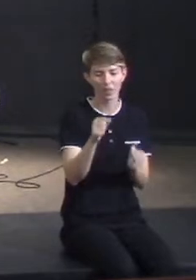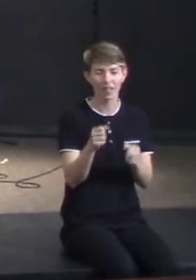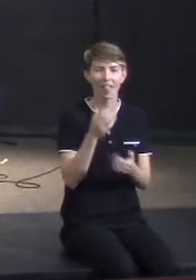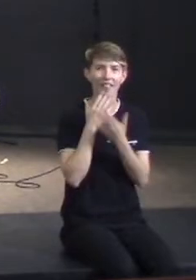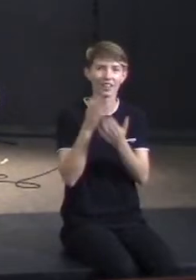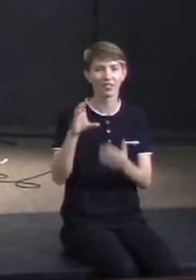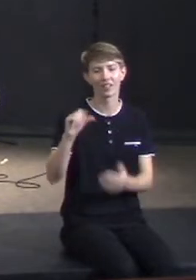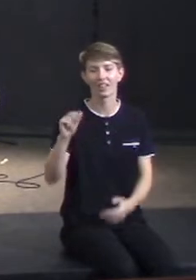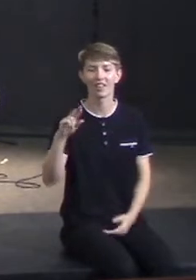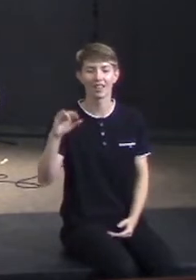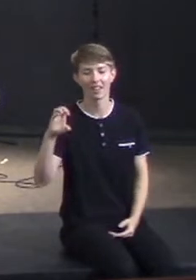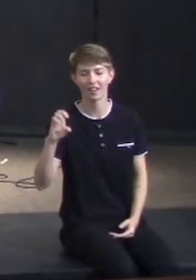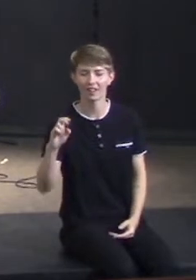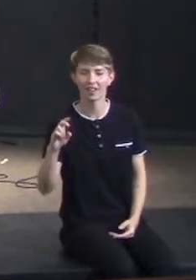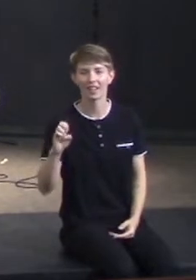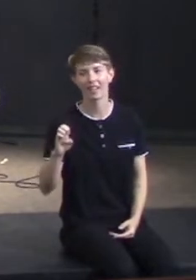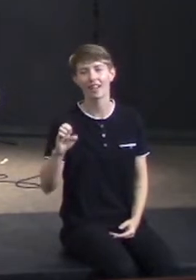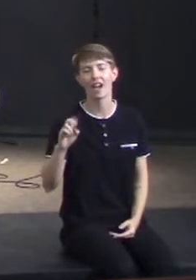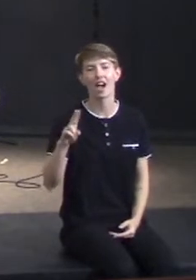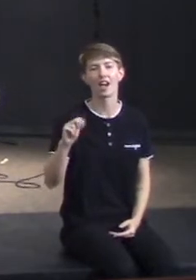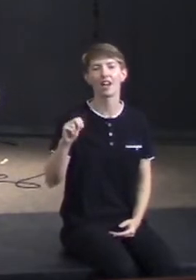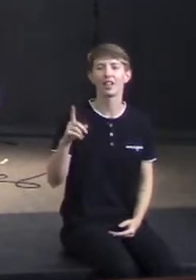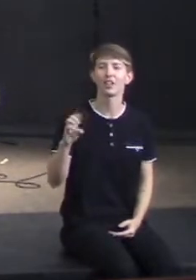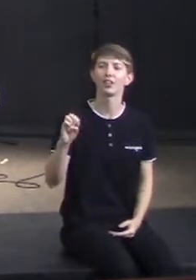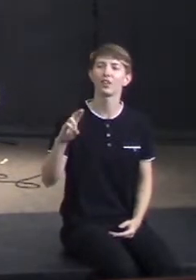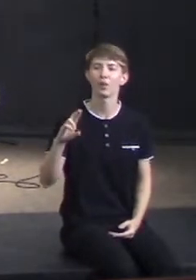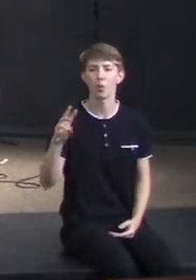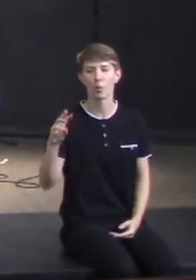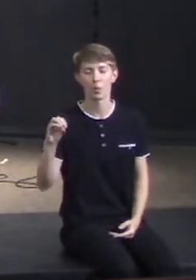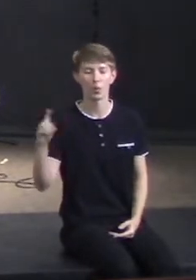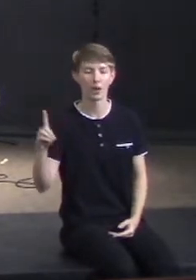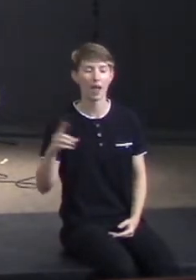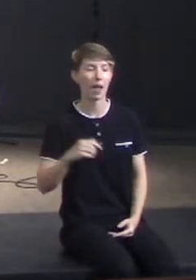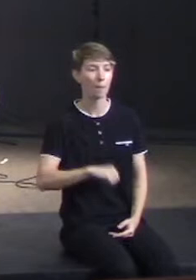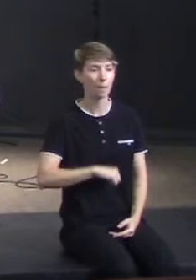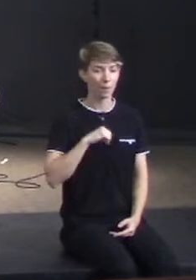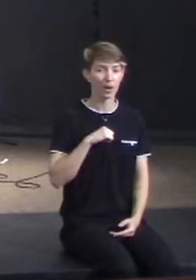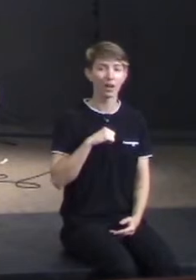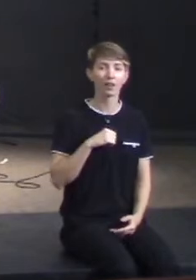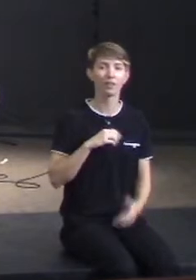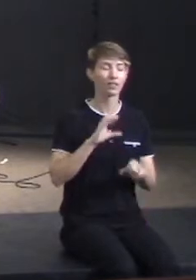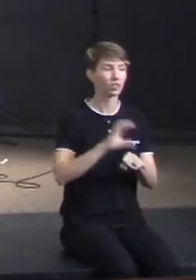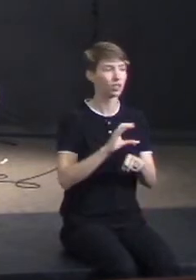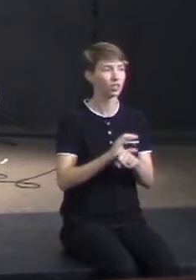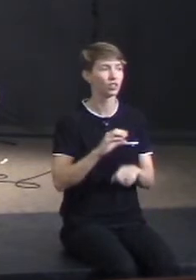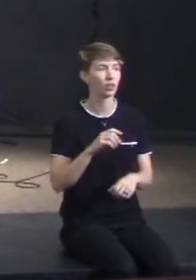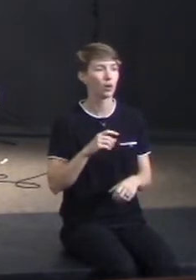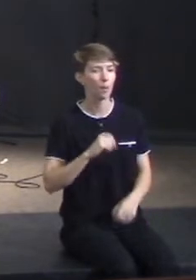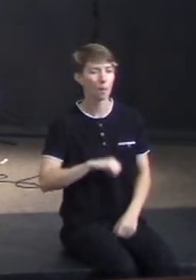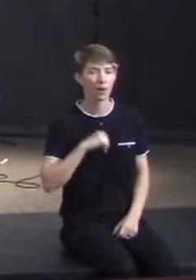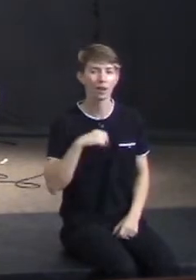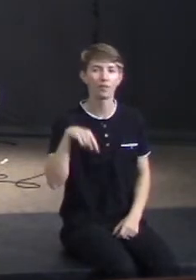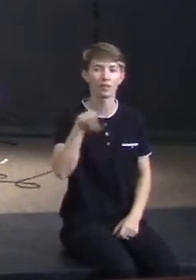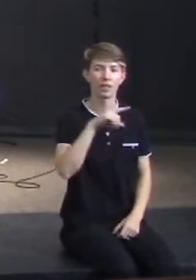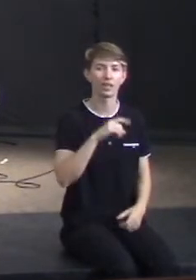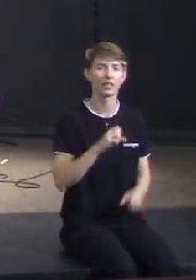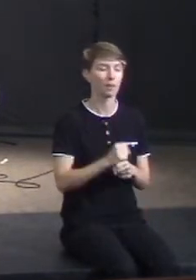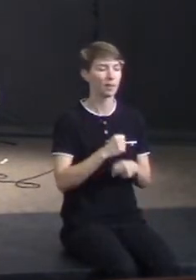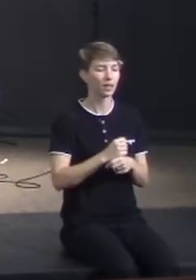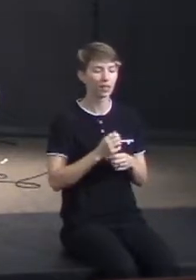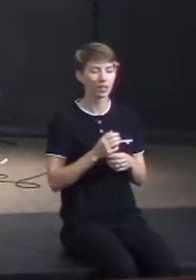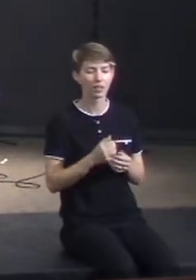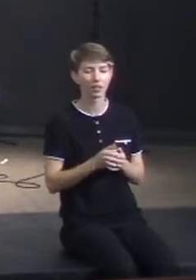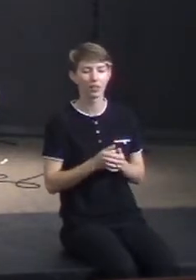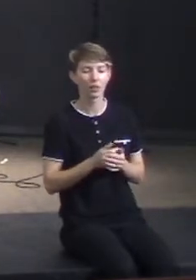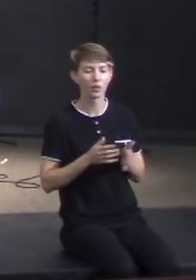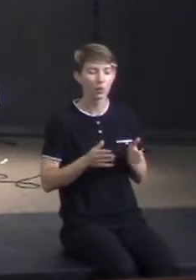But I'm proud of the church. I'm proud of you guys saying, let's make room for this. Let's make sure that we're going to feed the